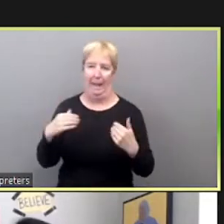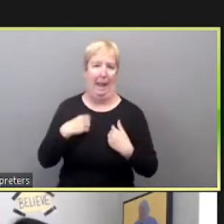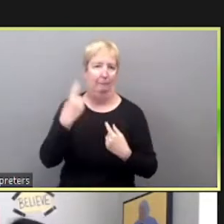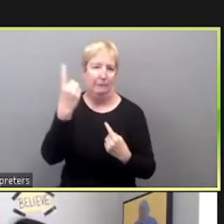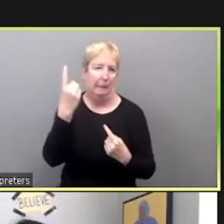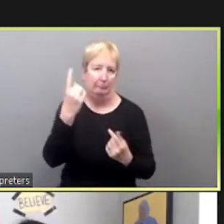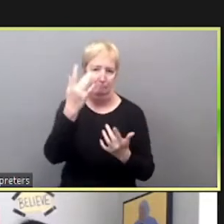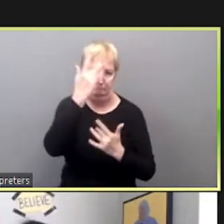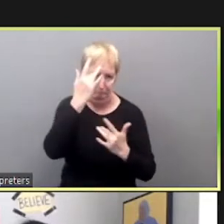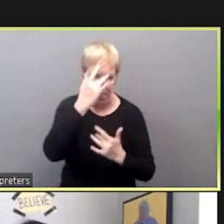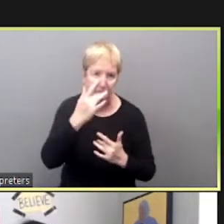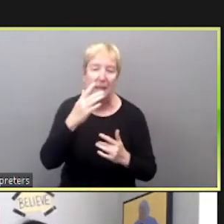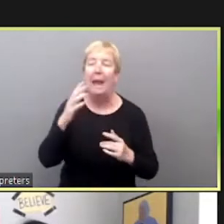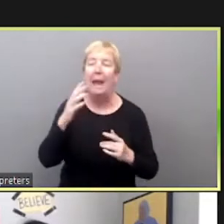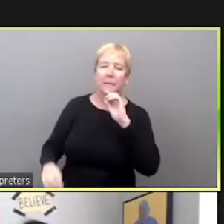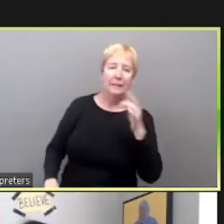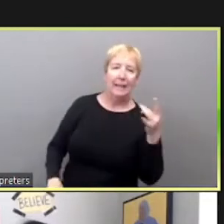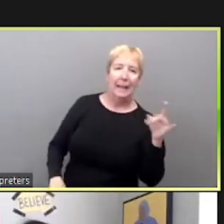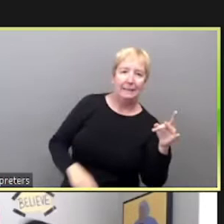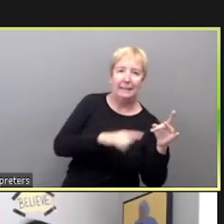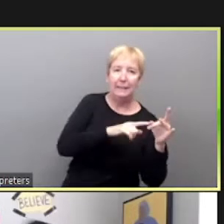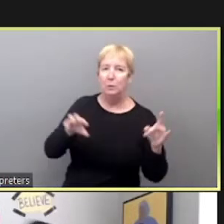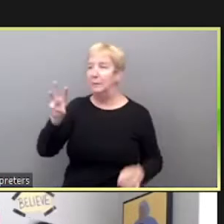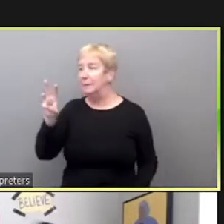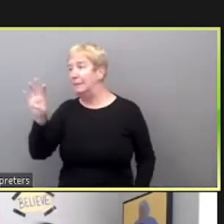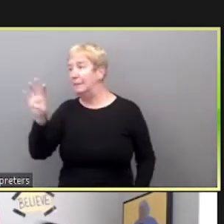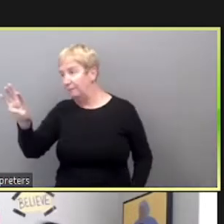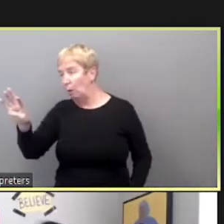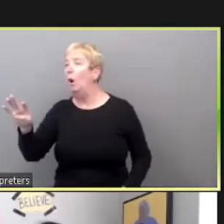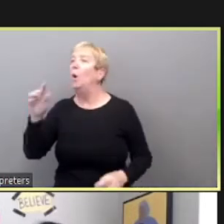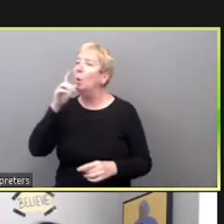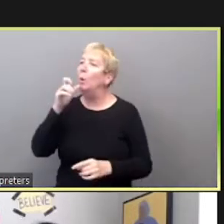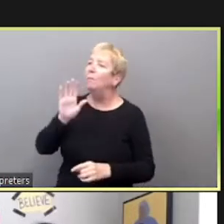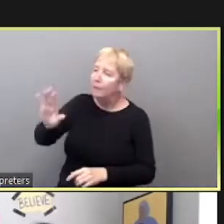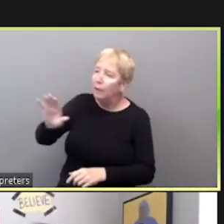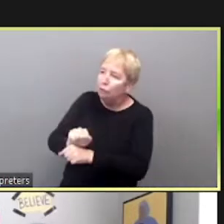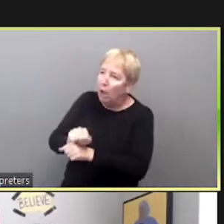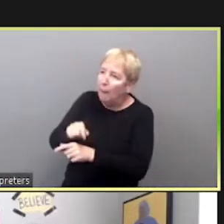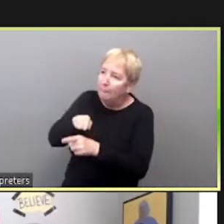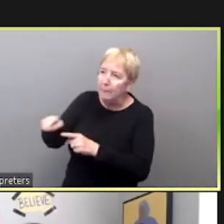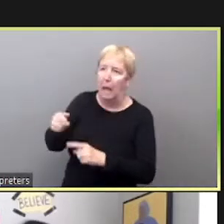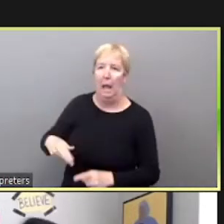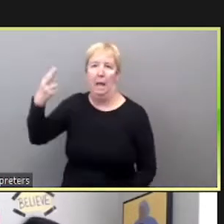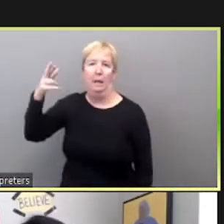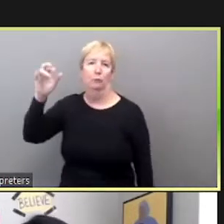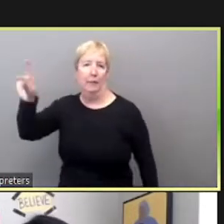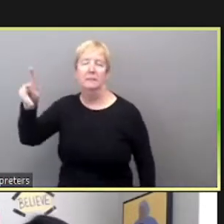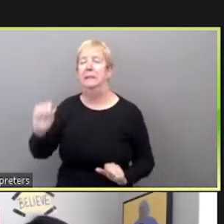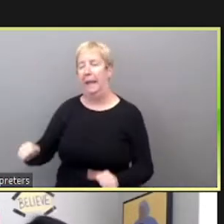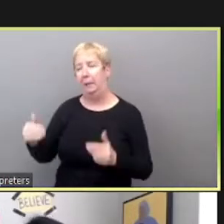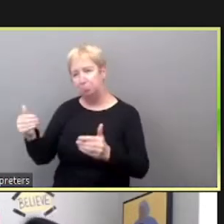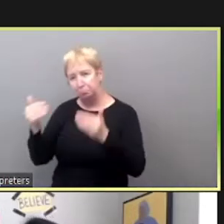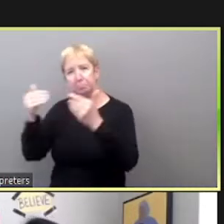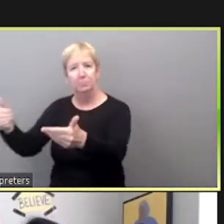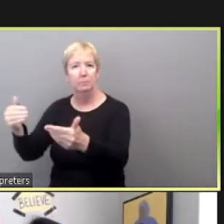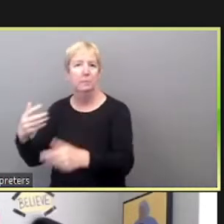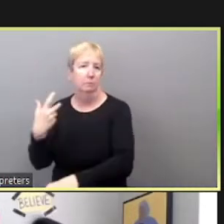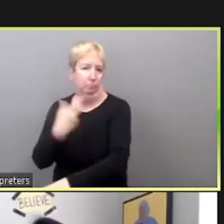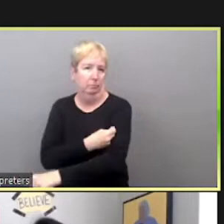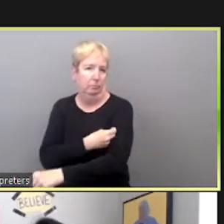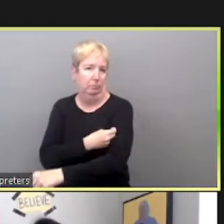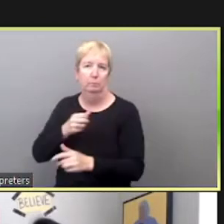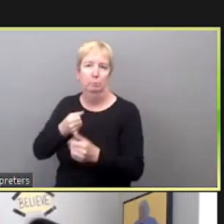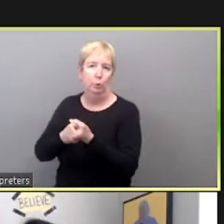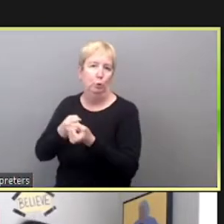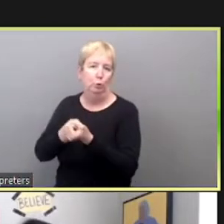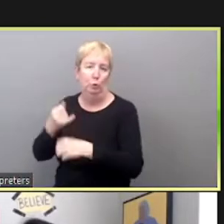to 64-year-olds in high-risk occupational and institutional settings. And just a little shout out, today we opened up a